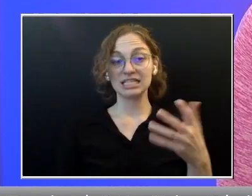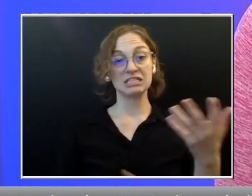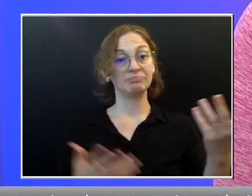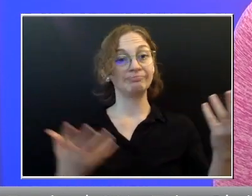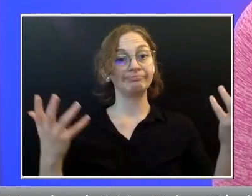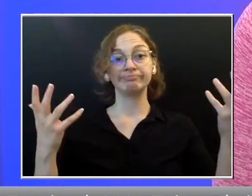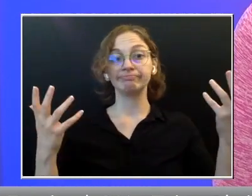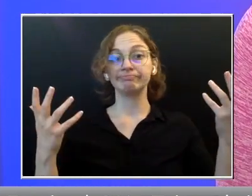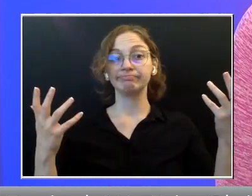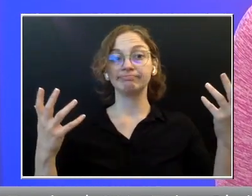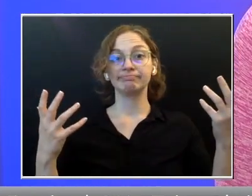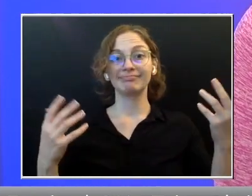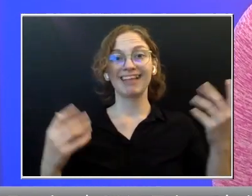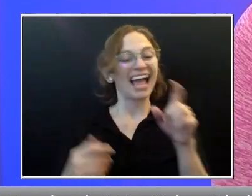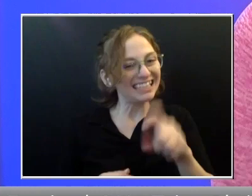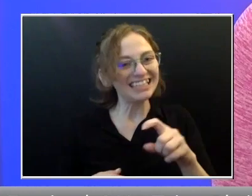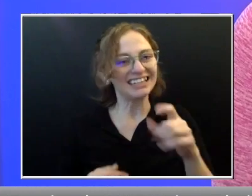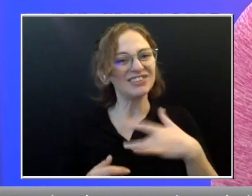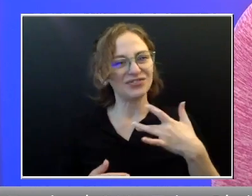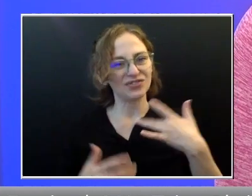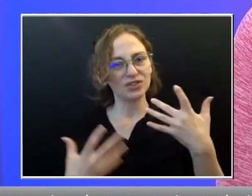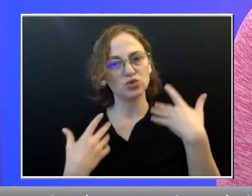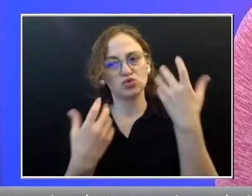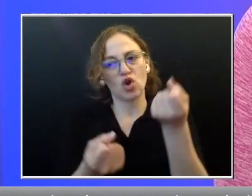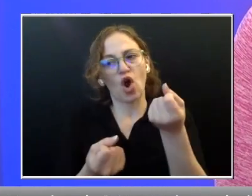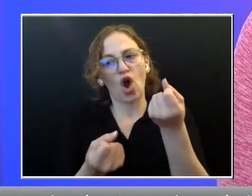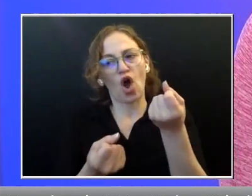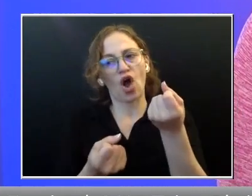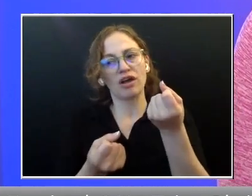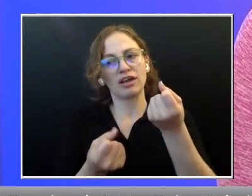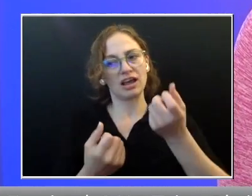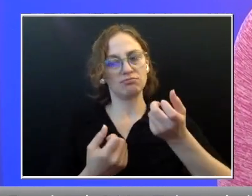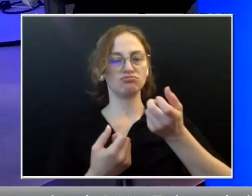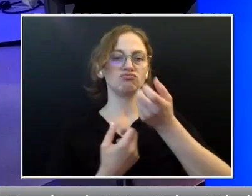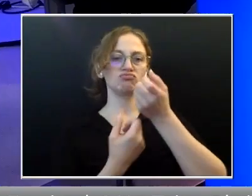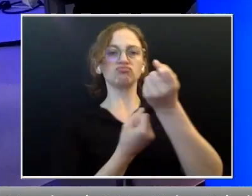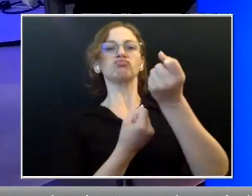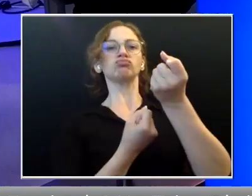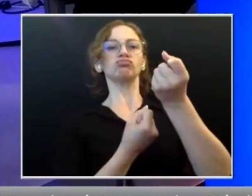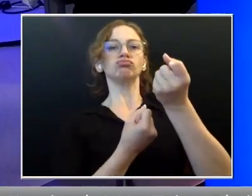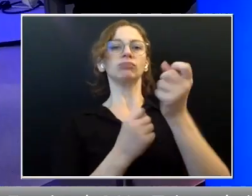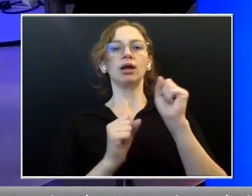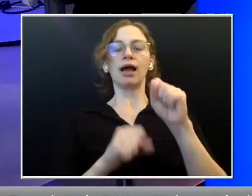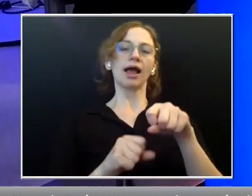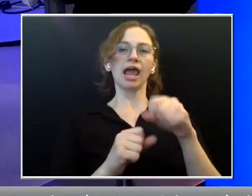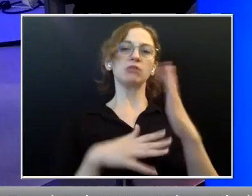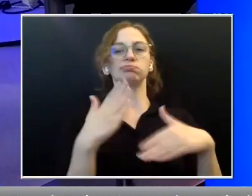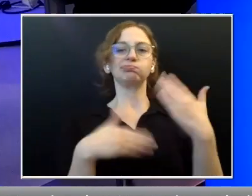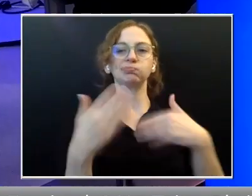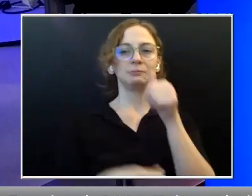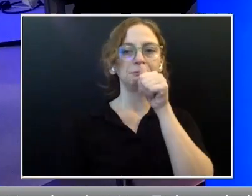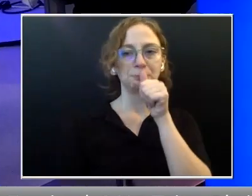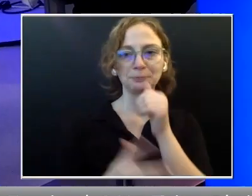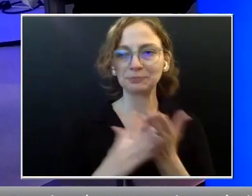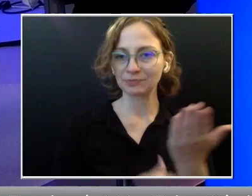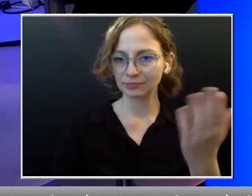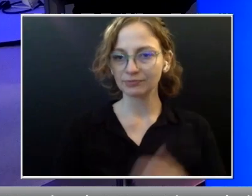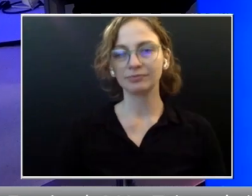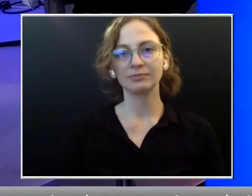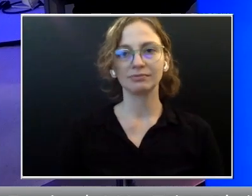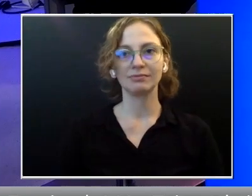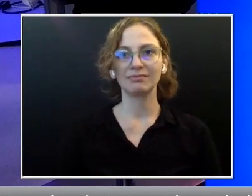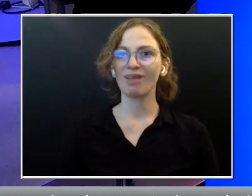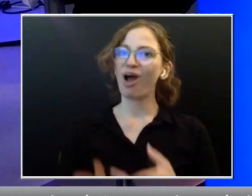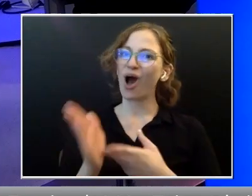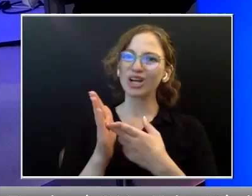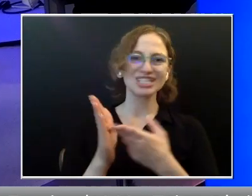I needed to feel strong, and I needed to feel confident, and like I can get through this. So, and honestly, you have every reason to feel confident.